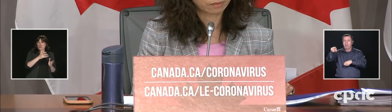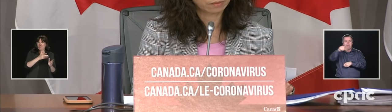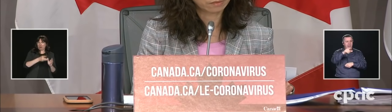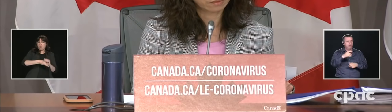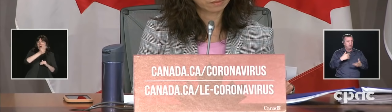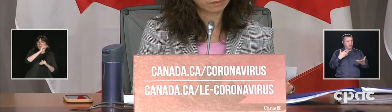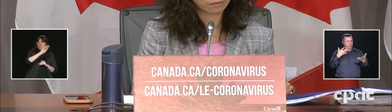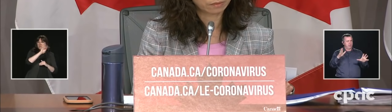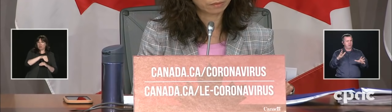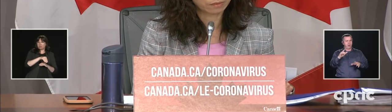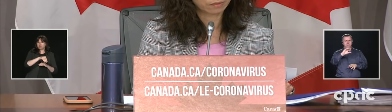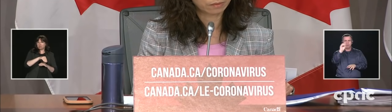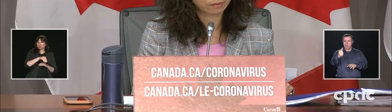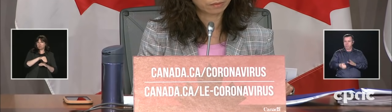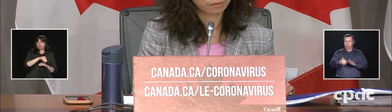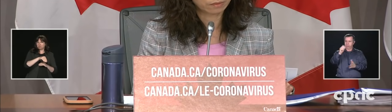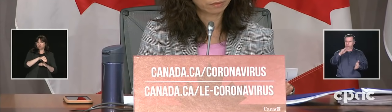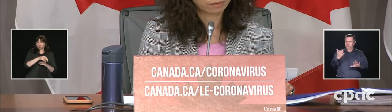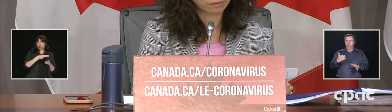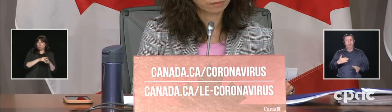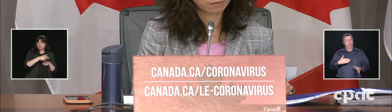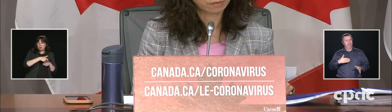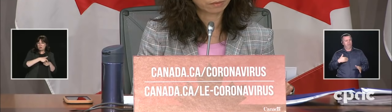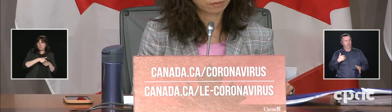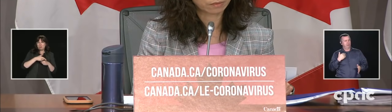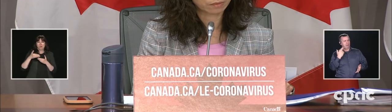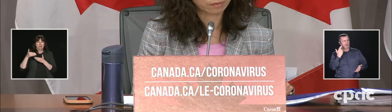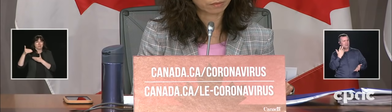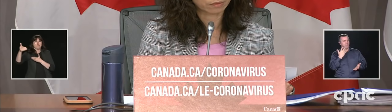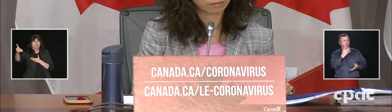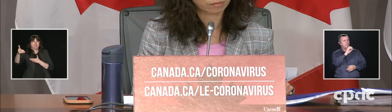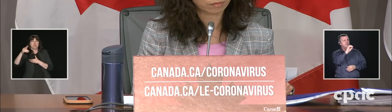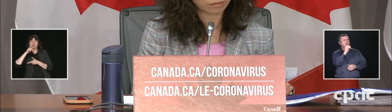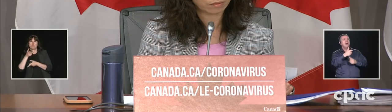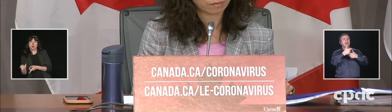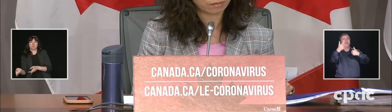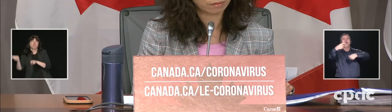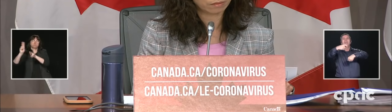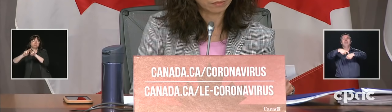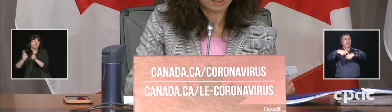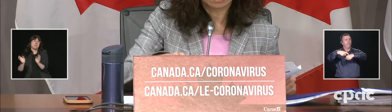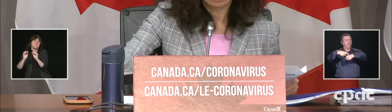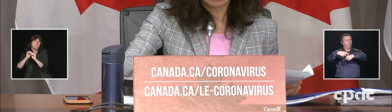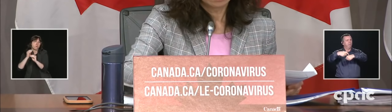rate isn't increased to take that into account?